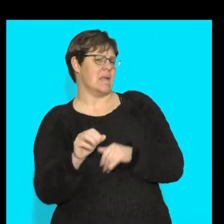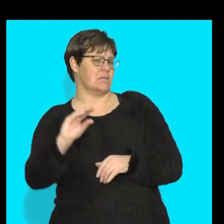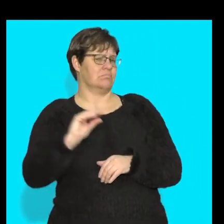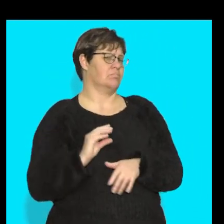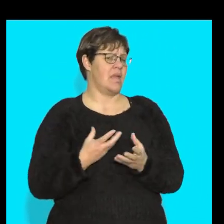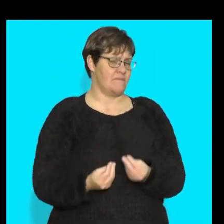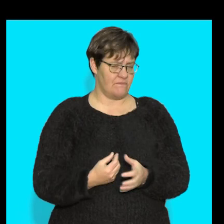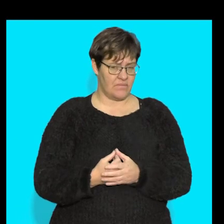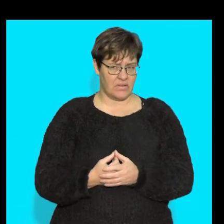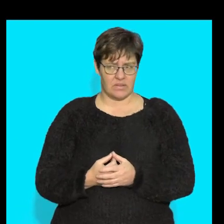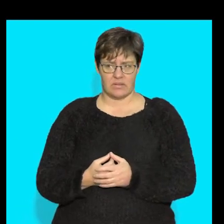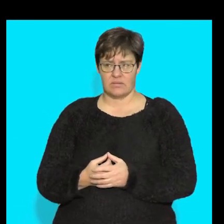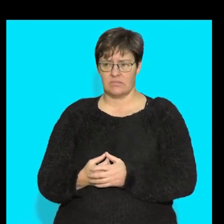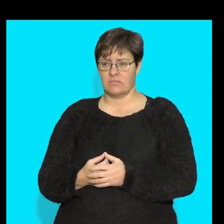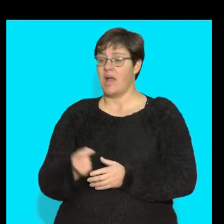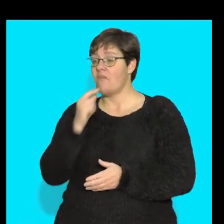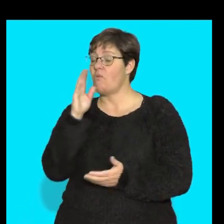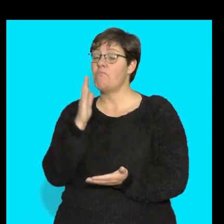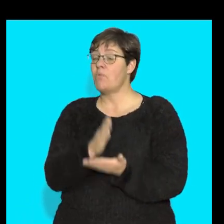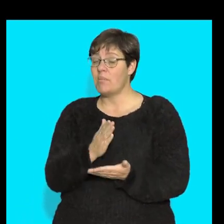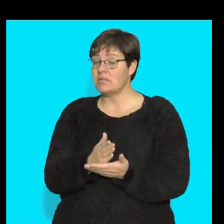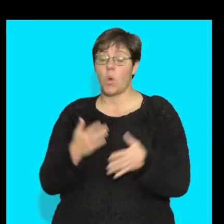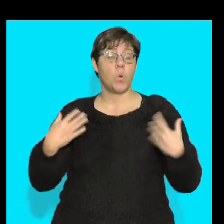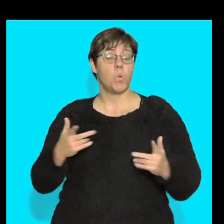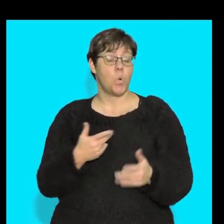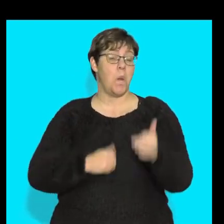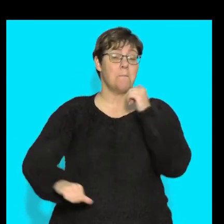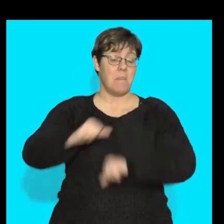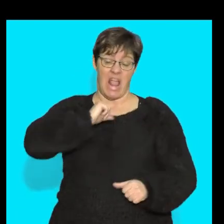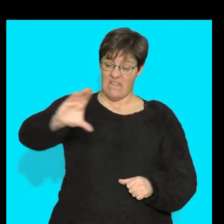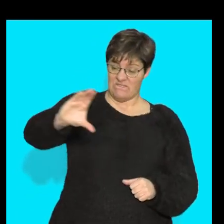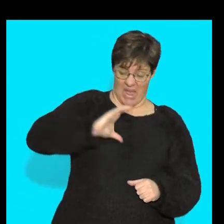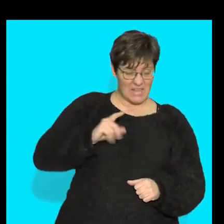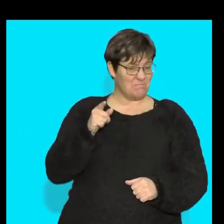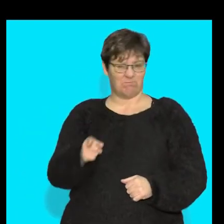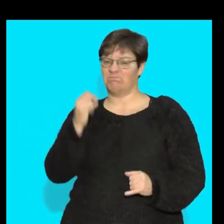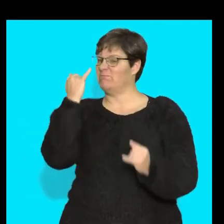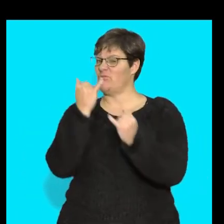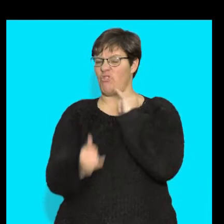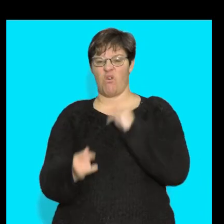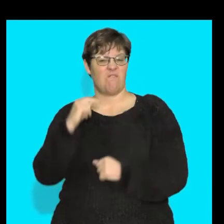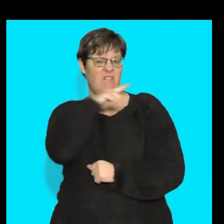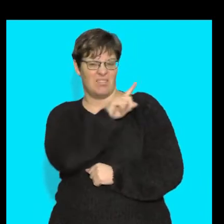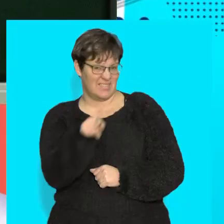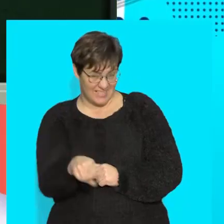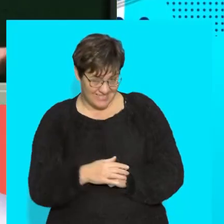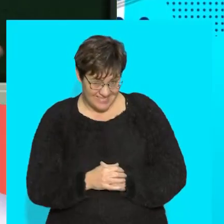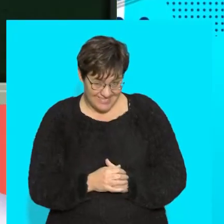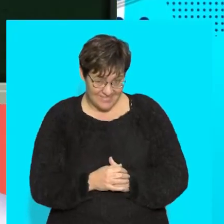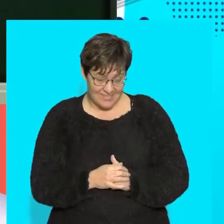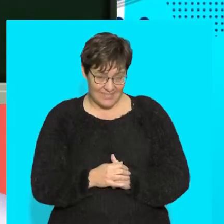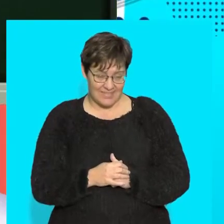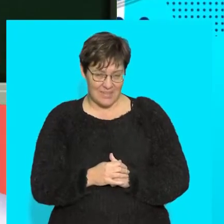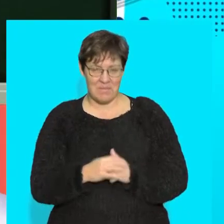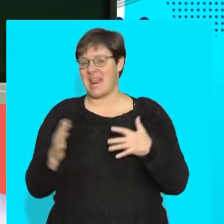scheme promises incredible returns, it is probably too good to be true. But anyways,